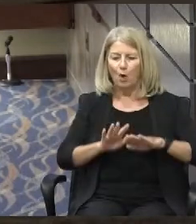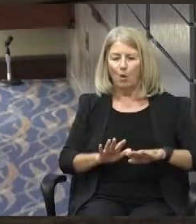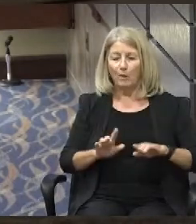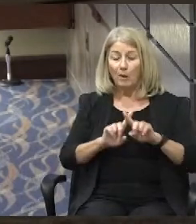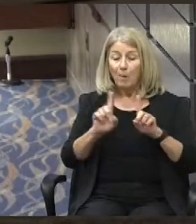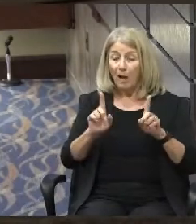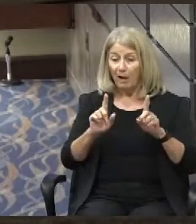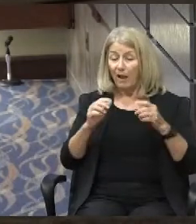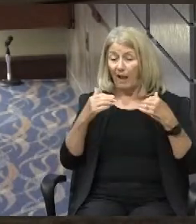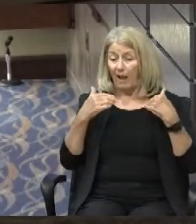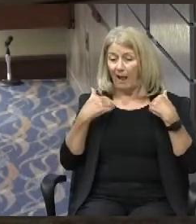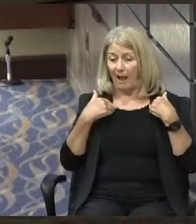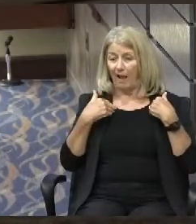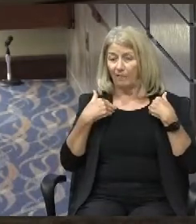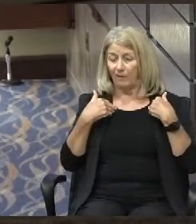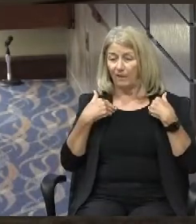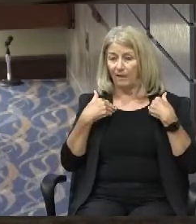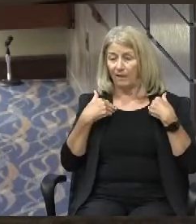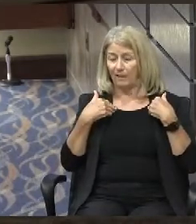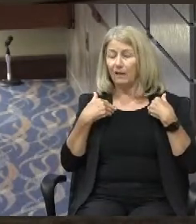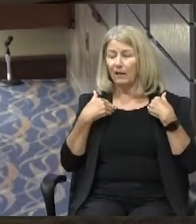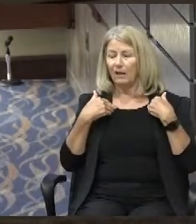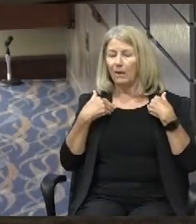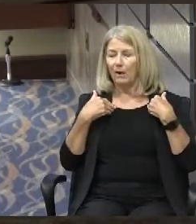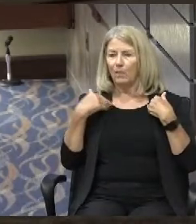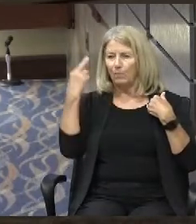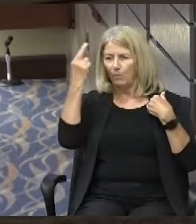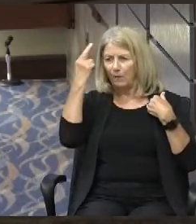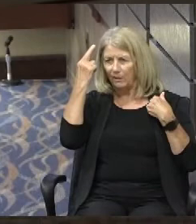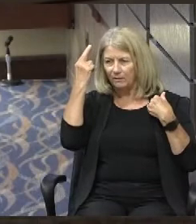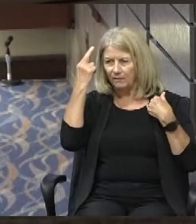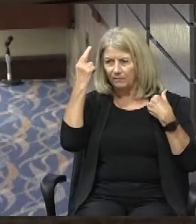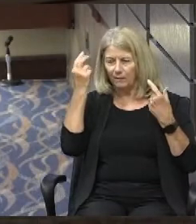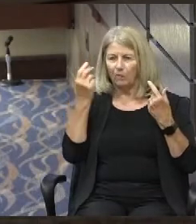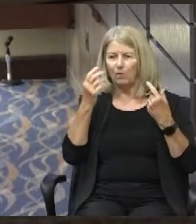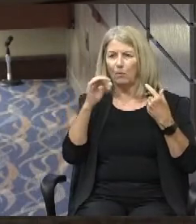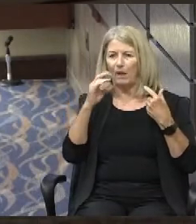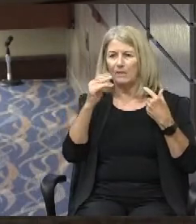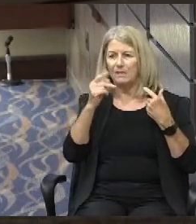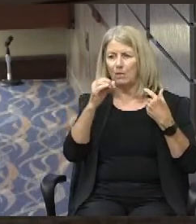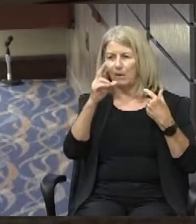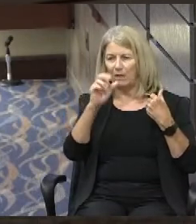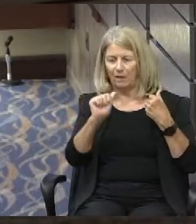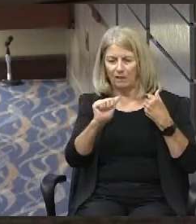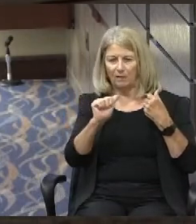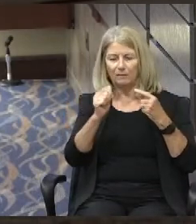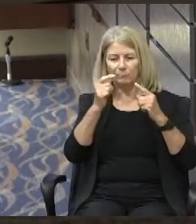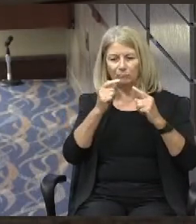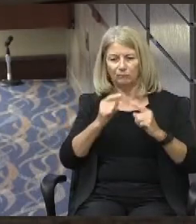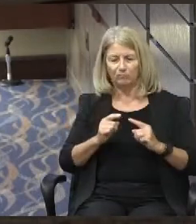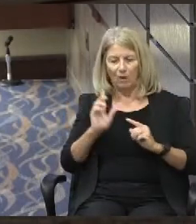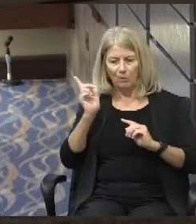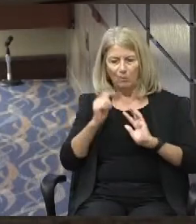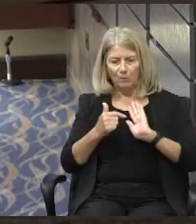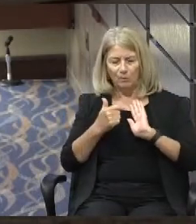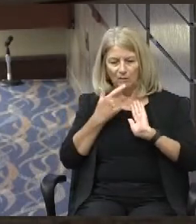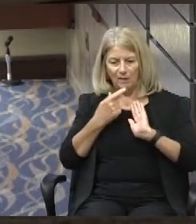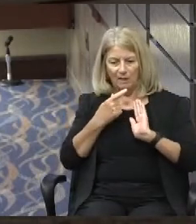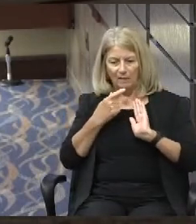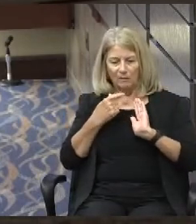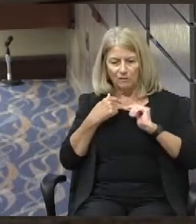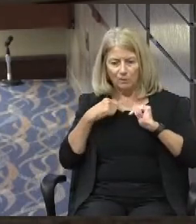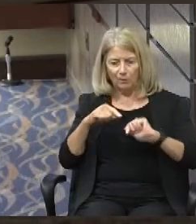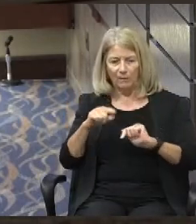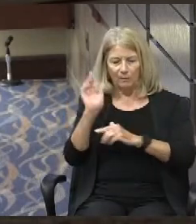objective criteria is probably the way forward, because I obviously, as we referenced and as you referenced in the presentation, I think that the Austin